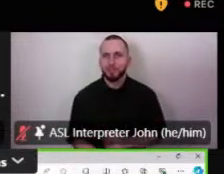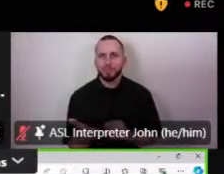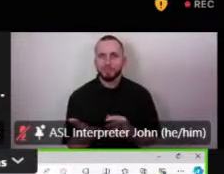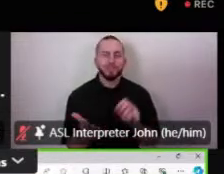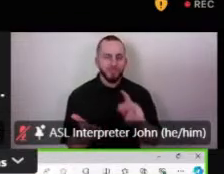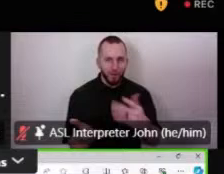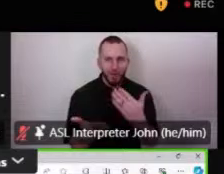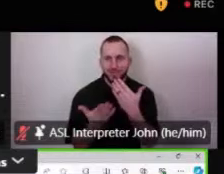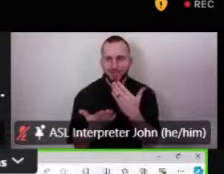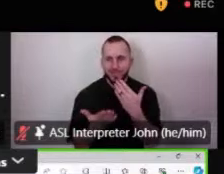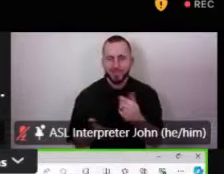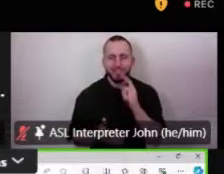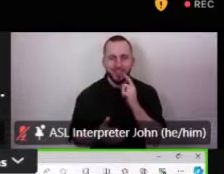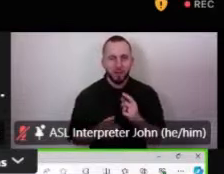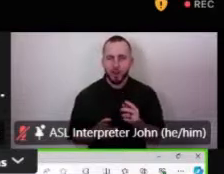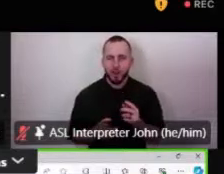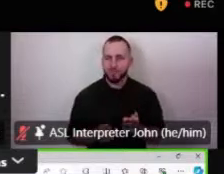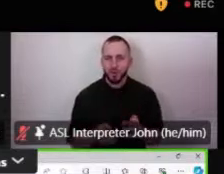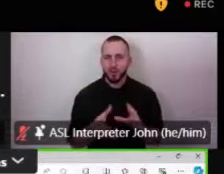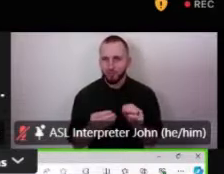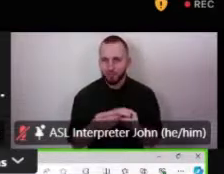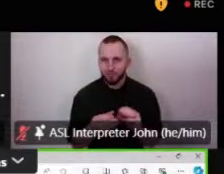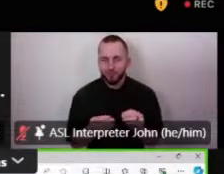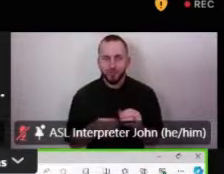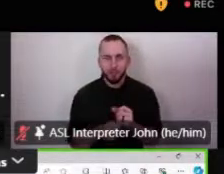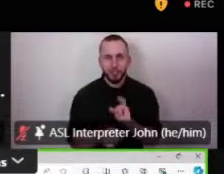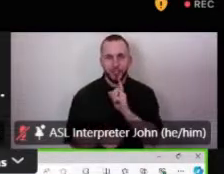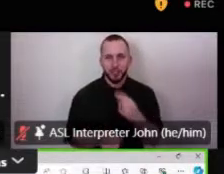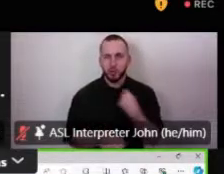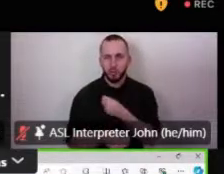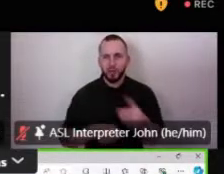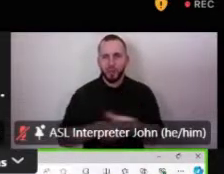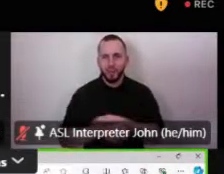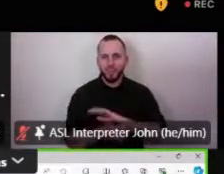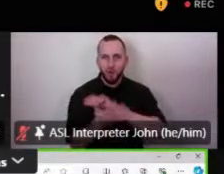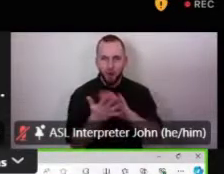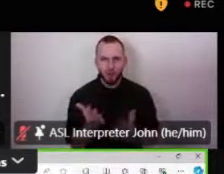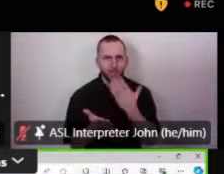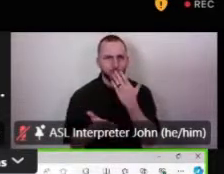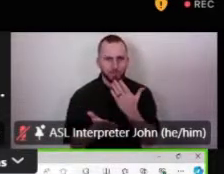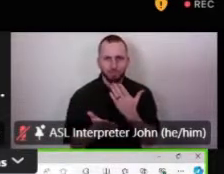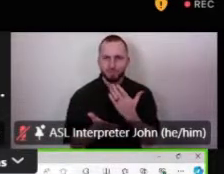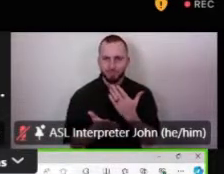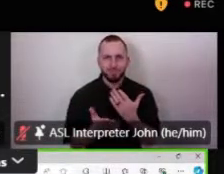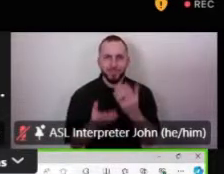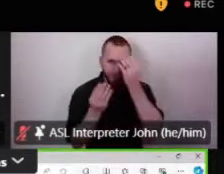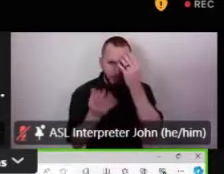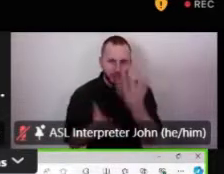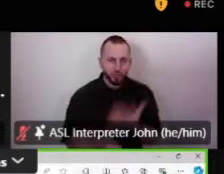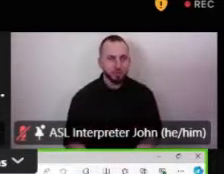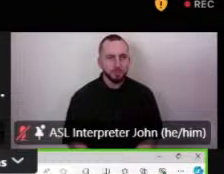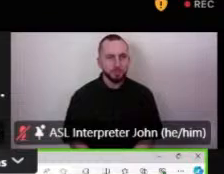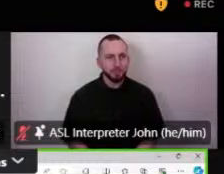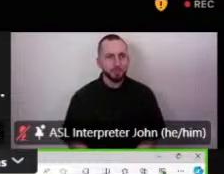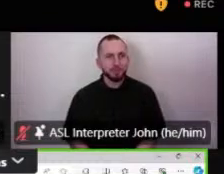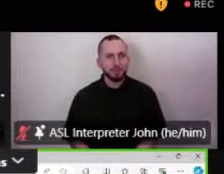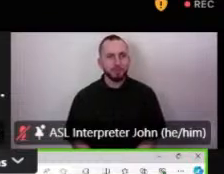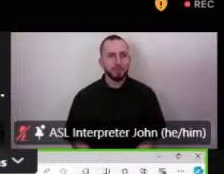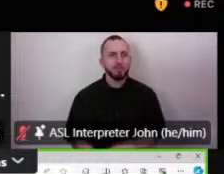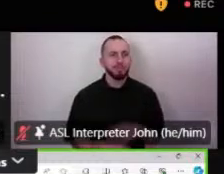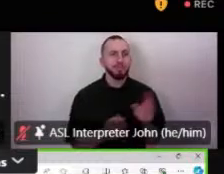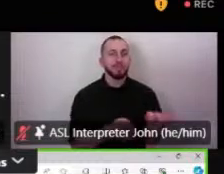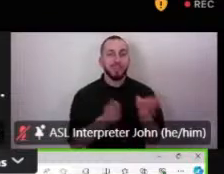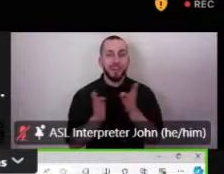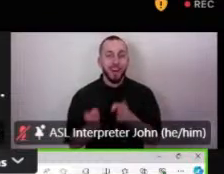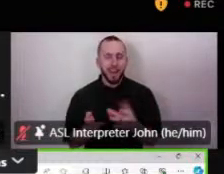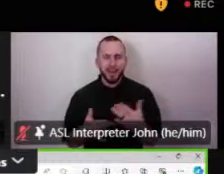I will scurry along to make sure we cover a lot of good material. Okay, so then the next thing we think about